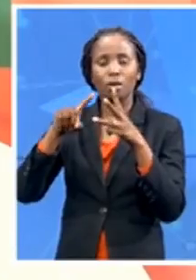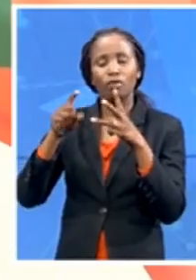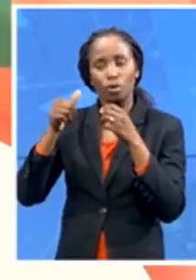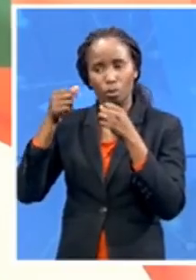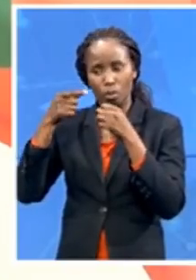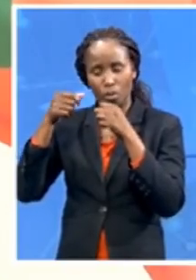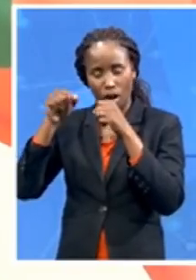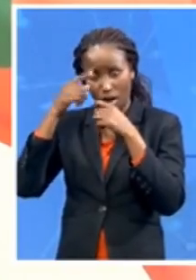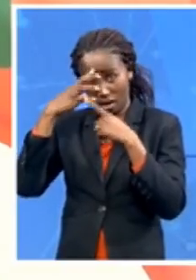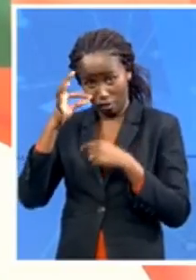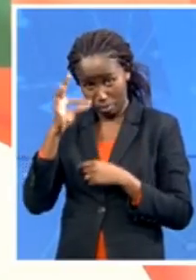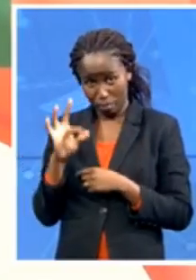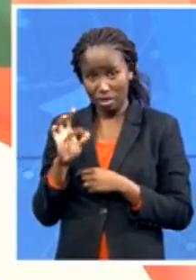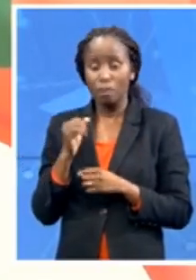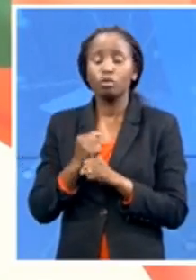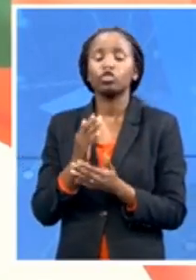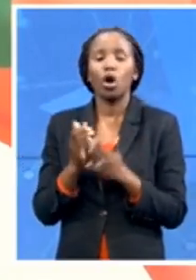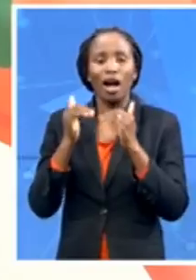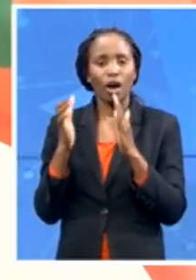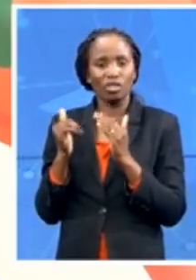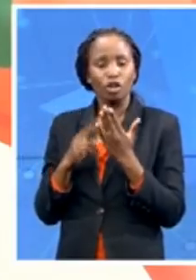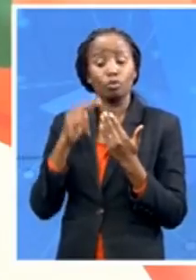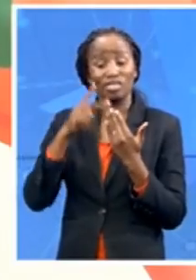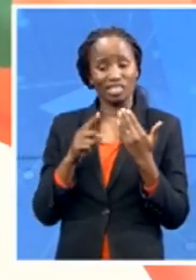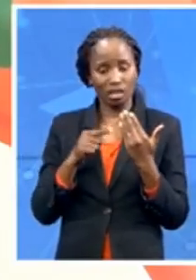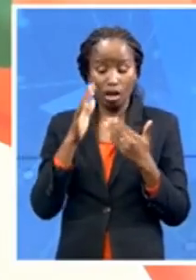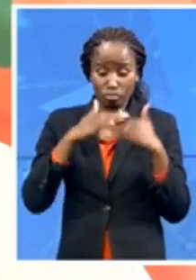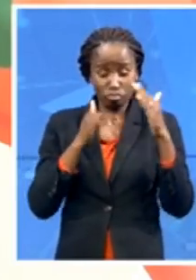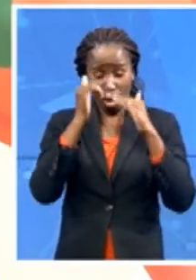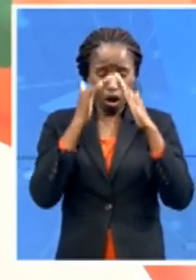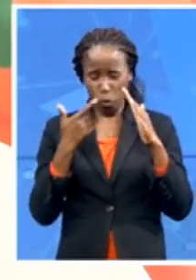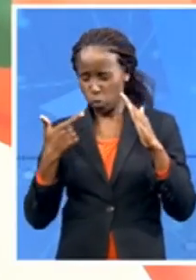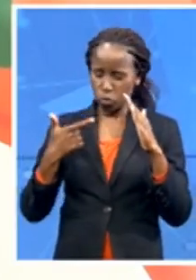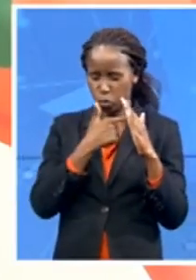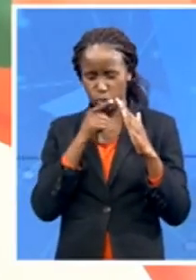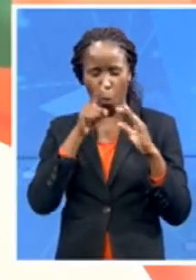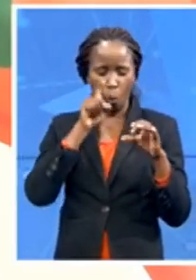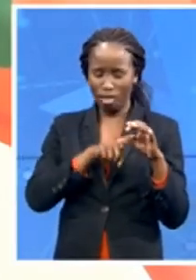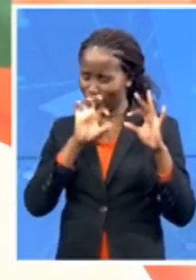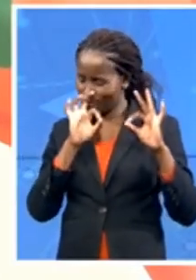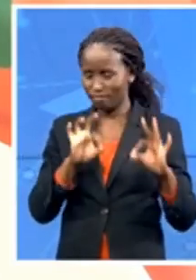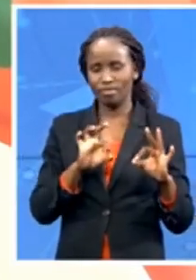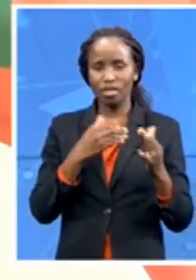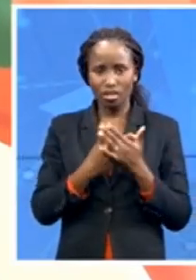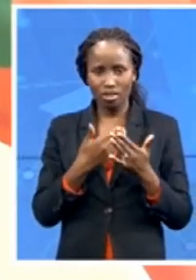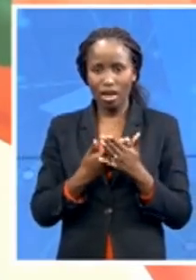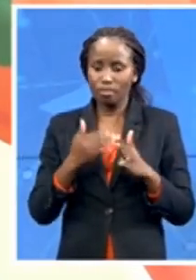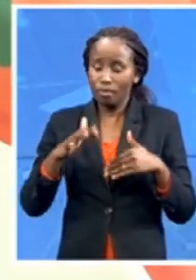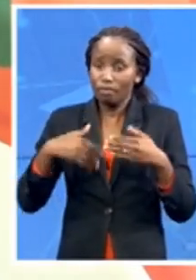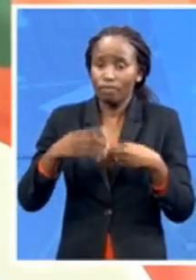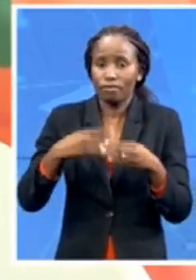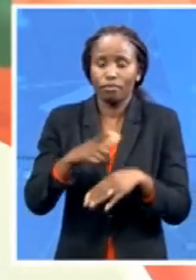are of good quality and are able to stand the test of time. UDM will improve